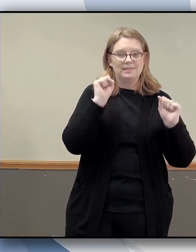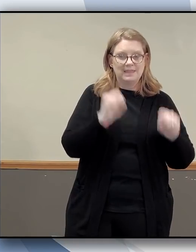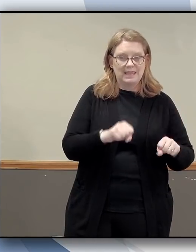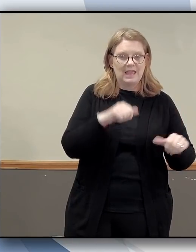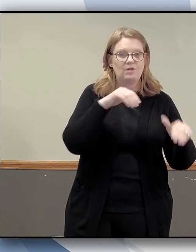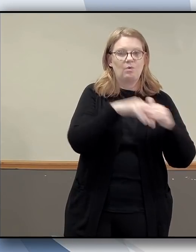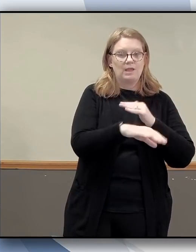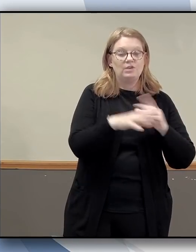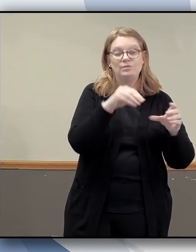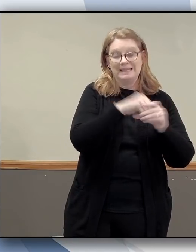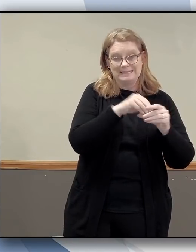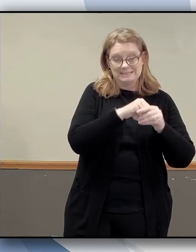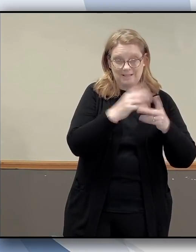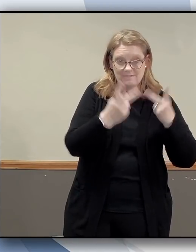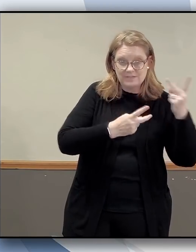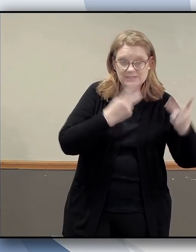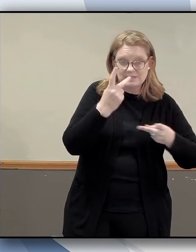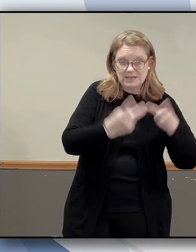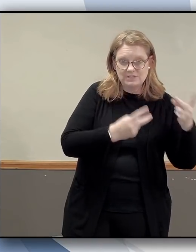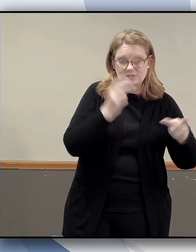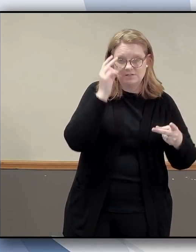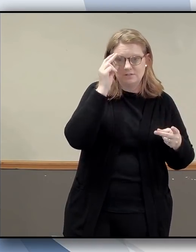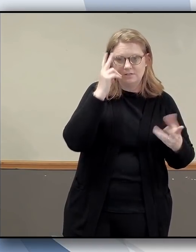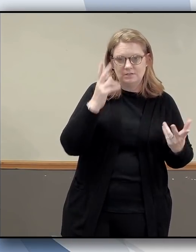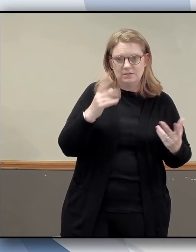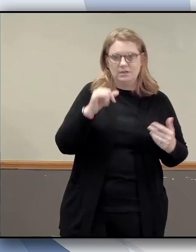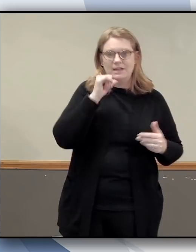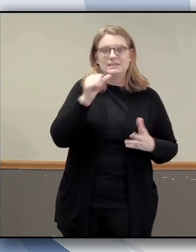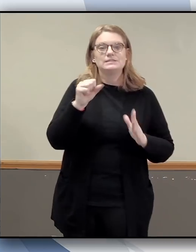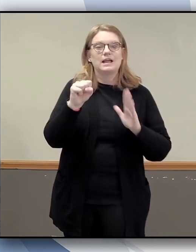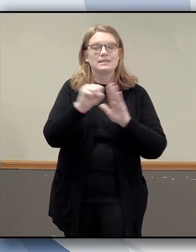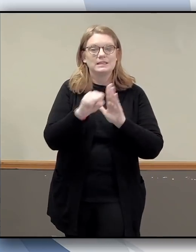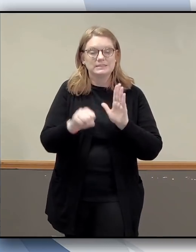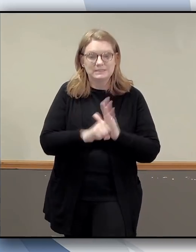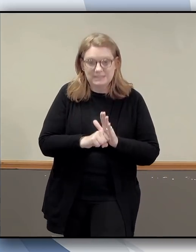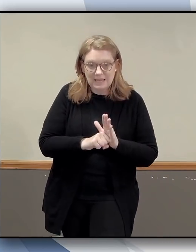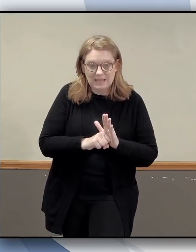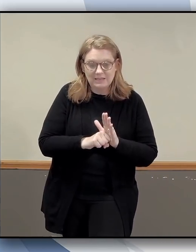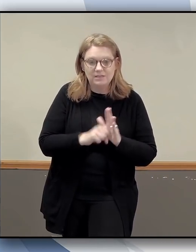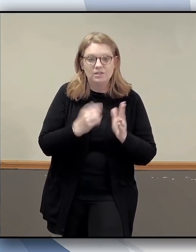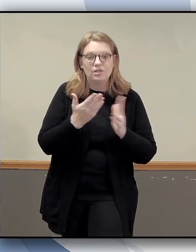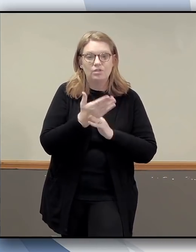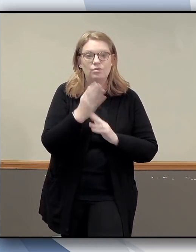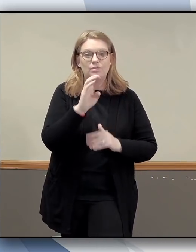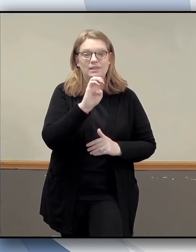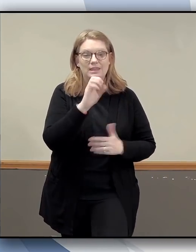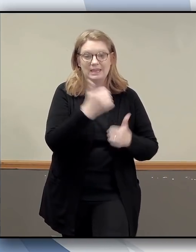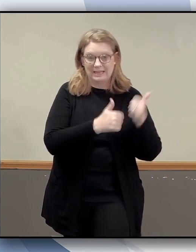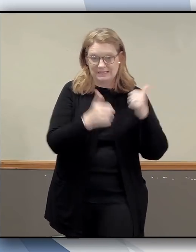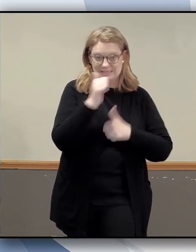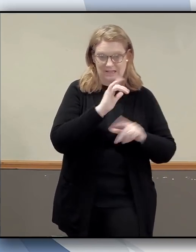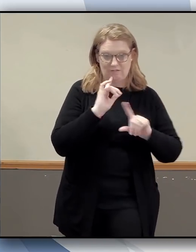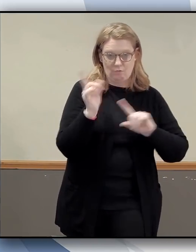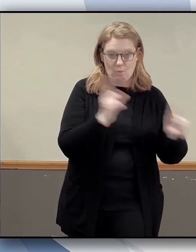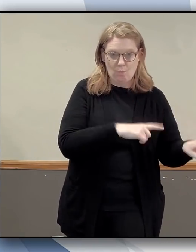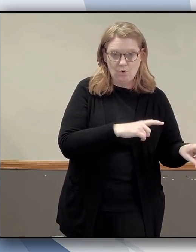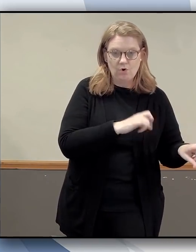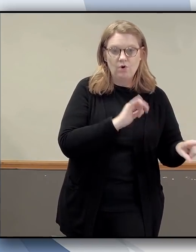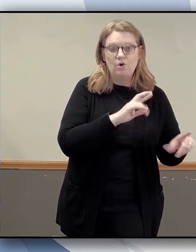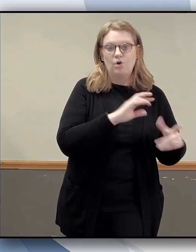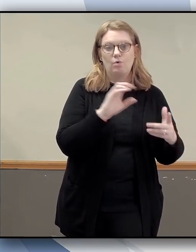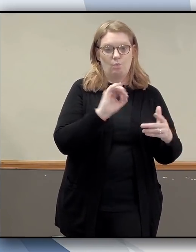visitation. It is not the state necessarily through the EO or the plan that is restricting